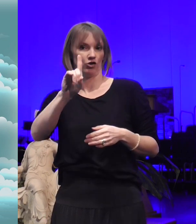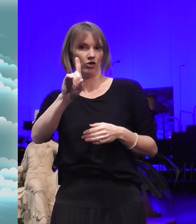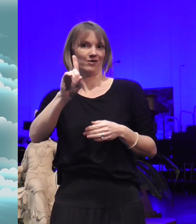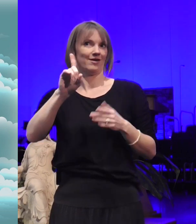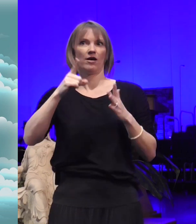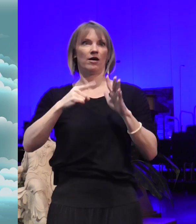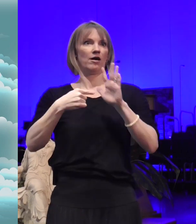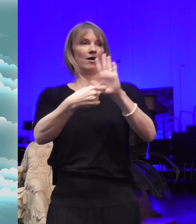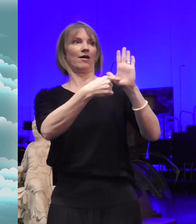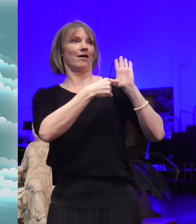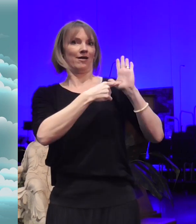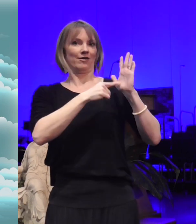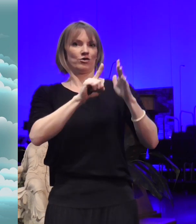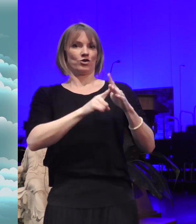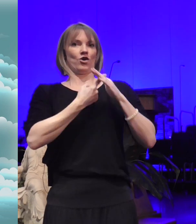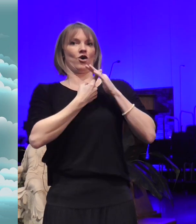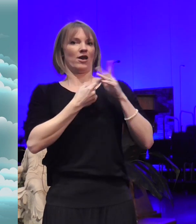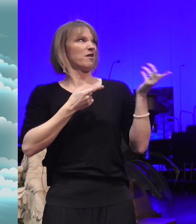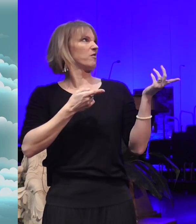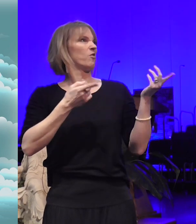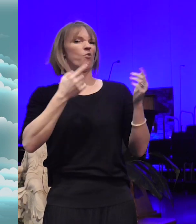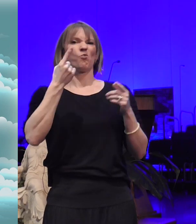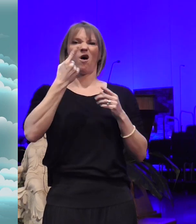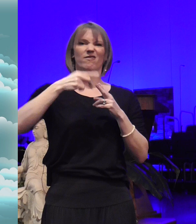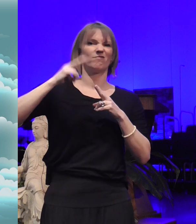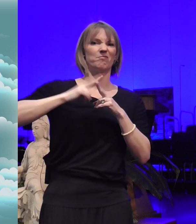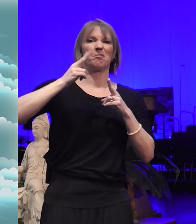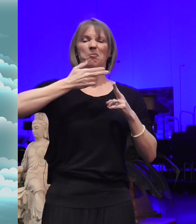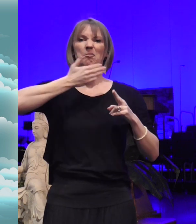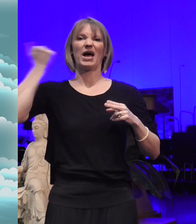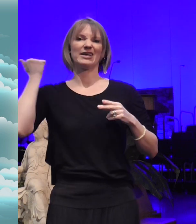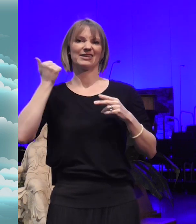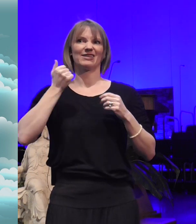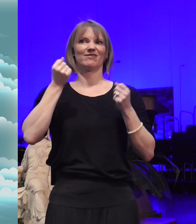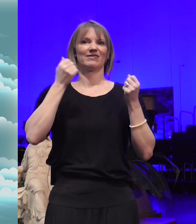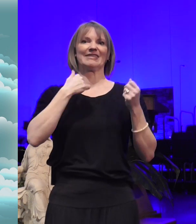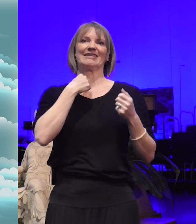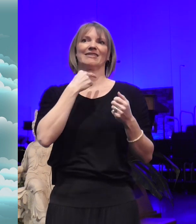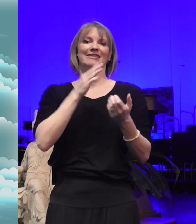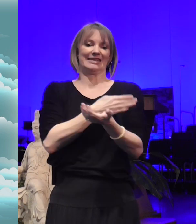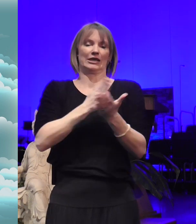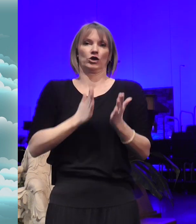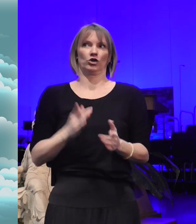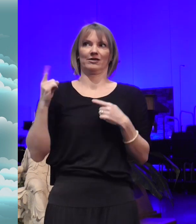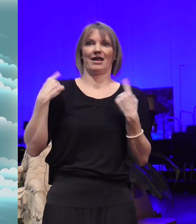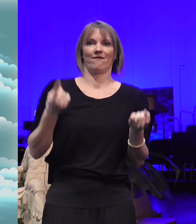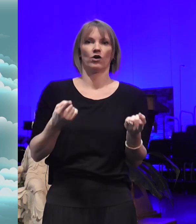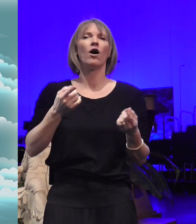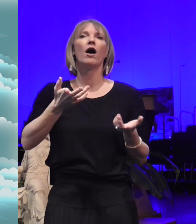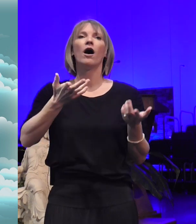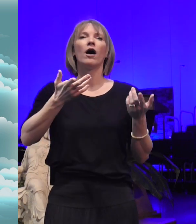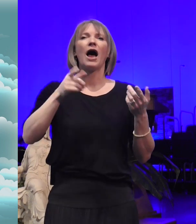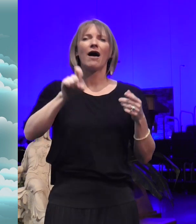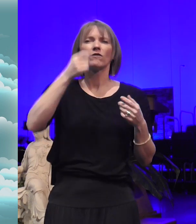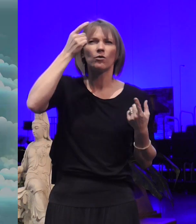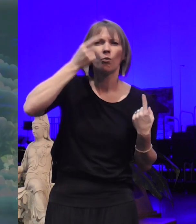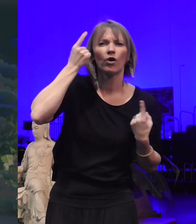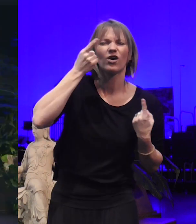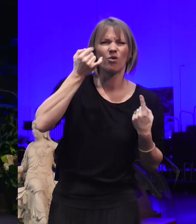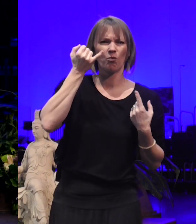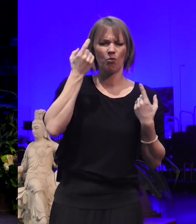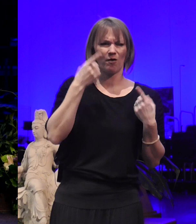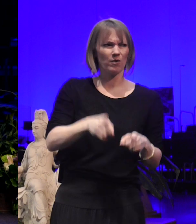greatest vocalist of all time. And you have to pause and wonder, what if she never sang?